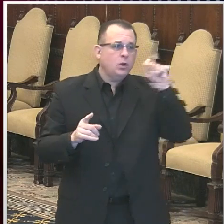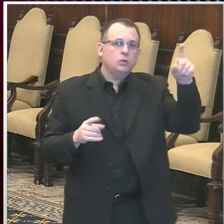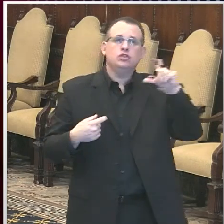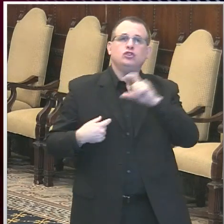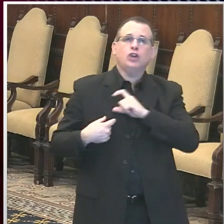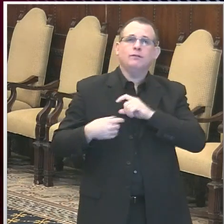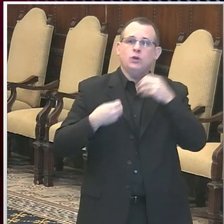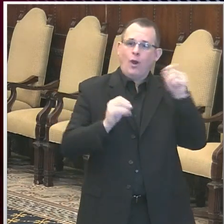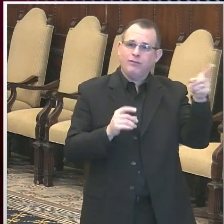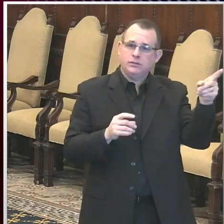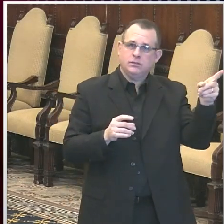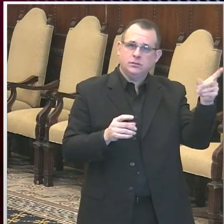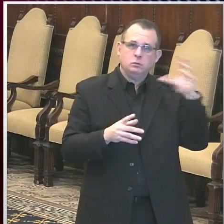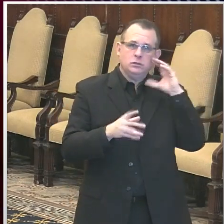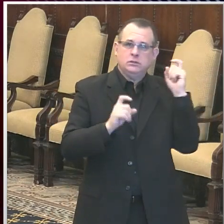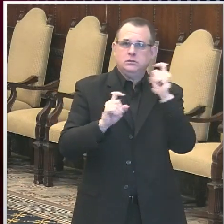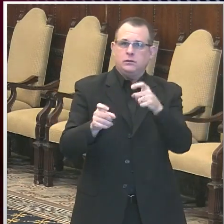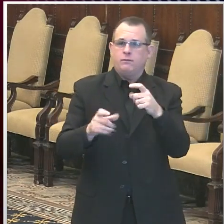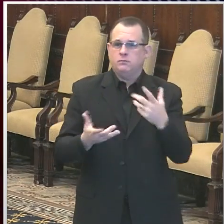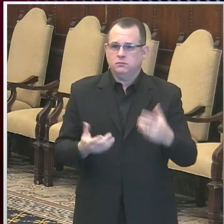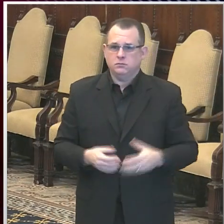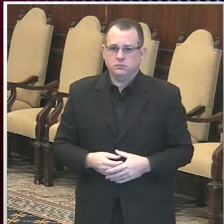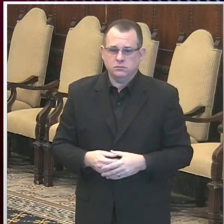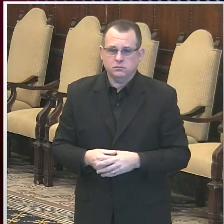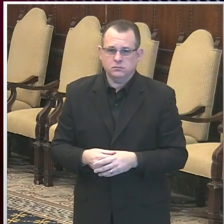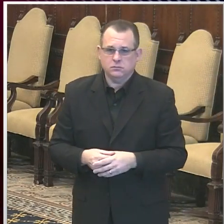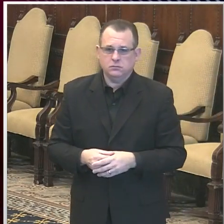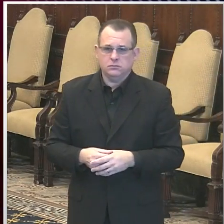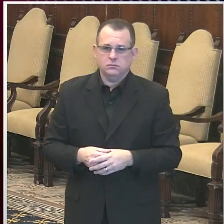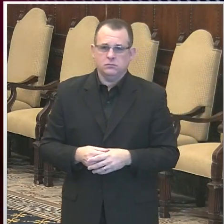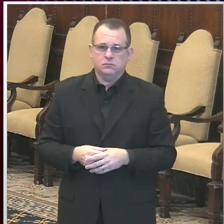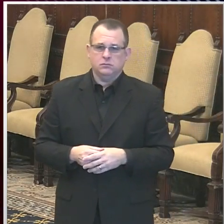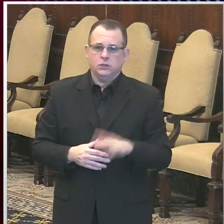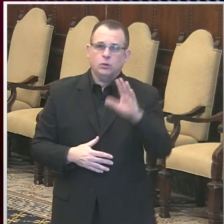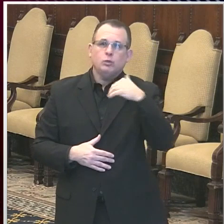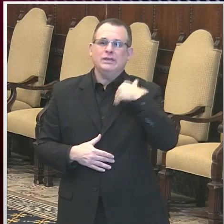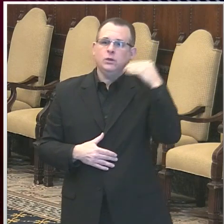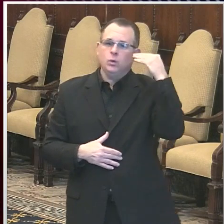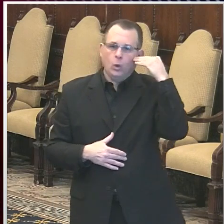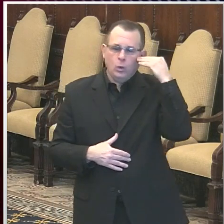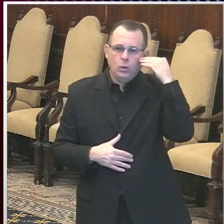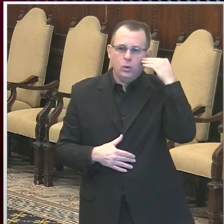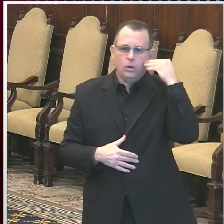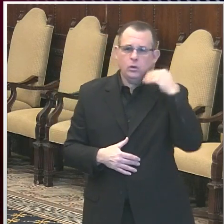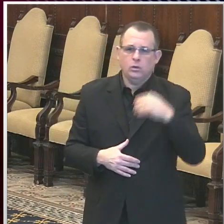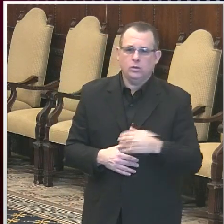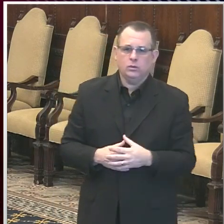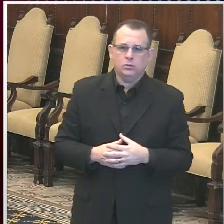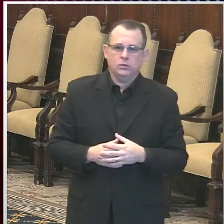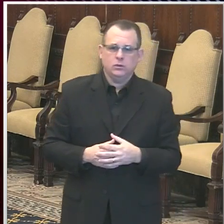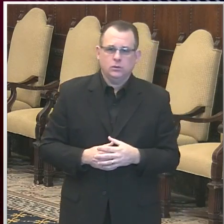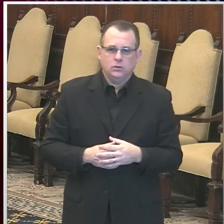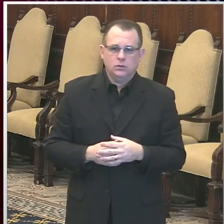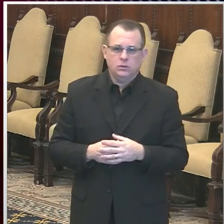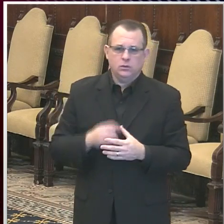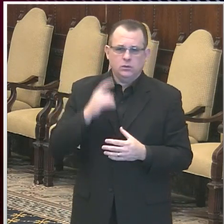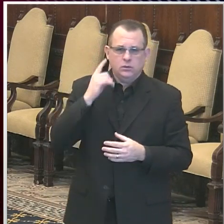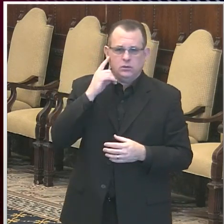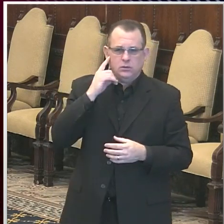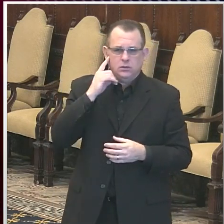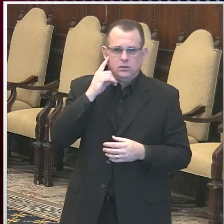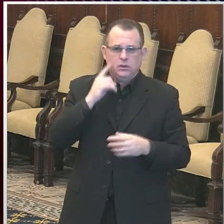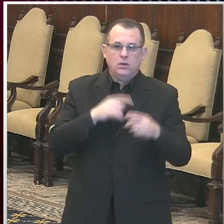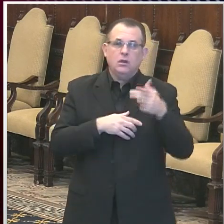those. We're certainly aware that a number of folks early on, we saw lines outside our gun stores.